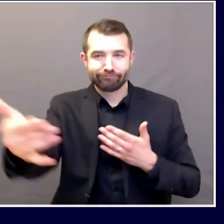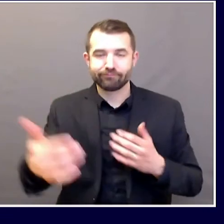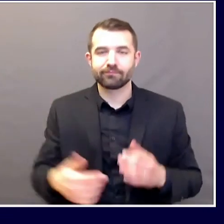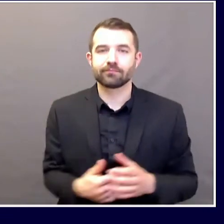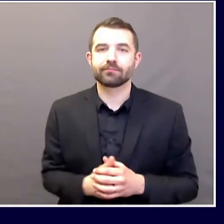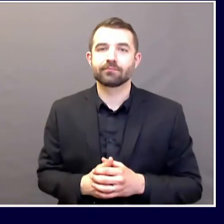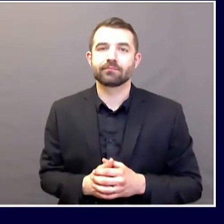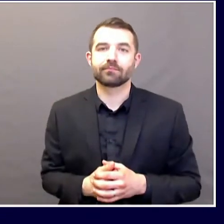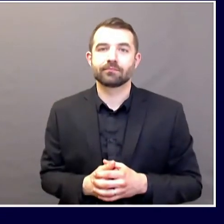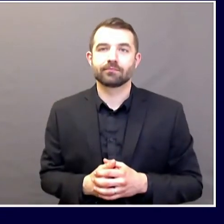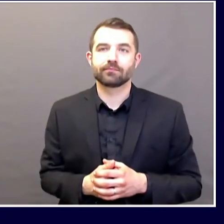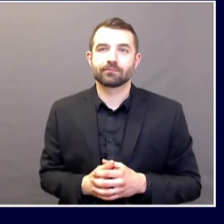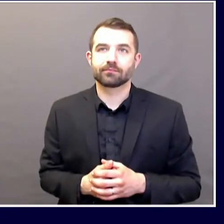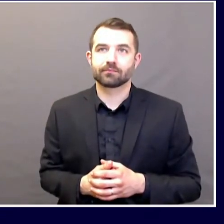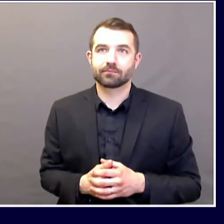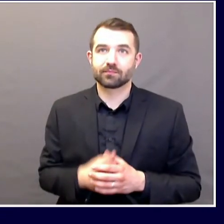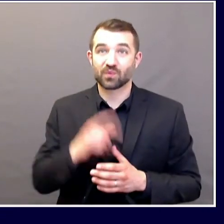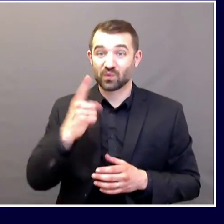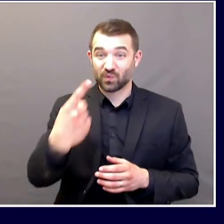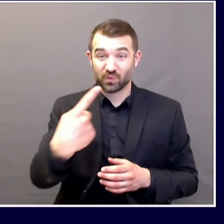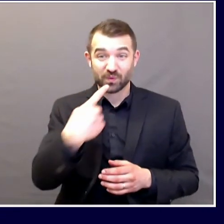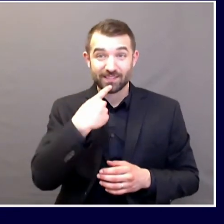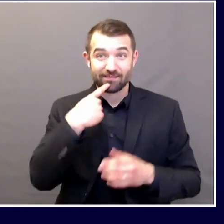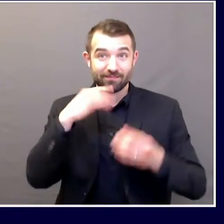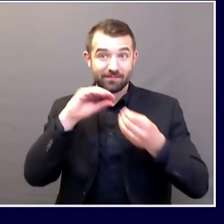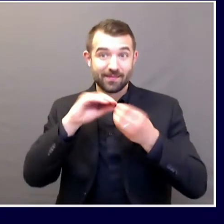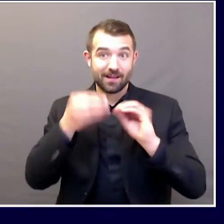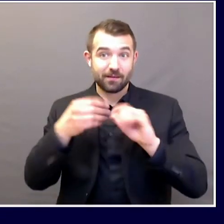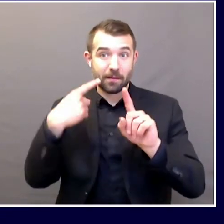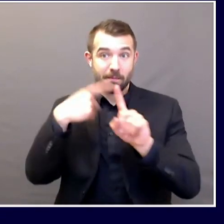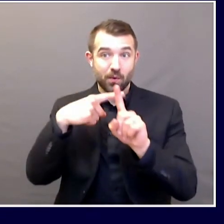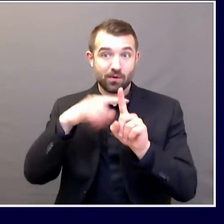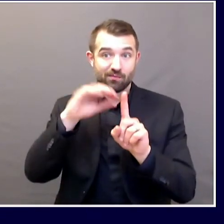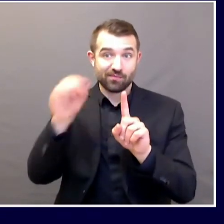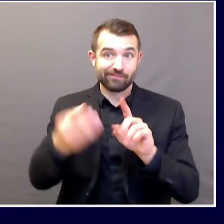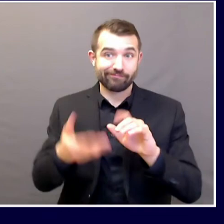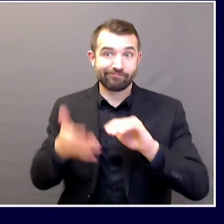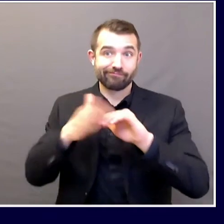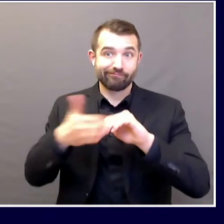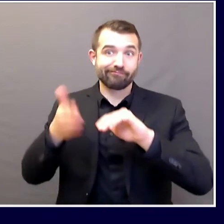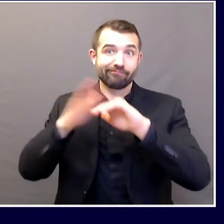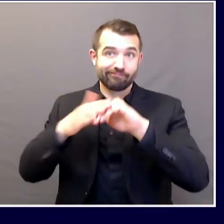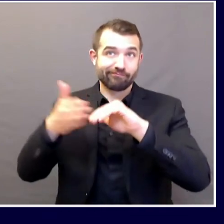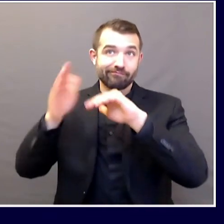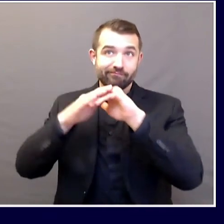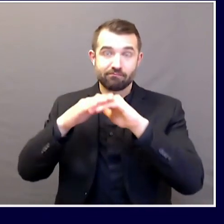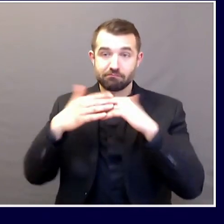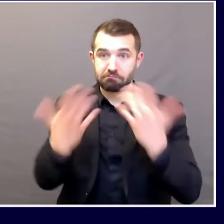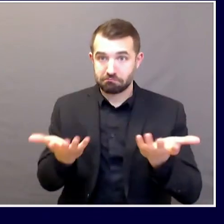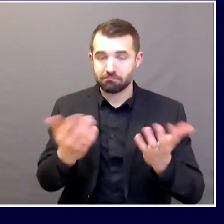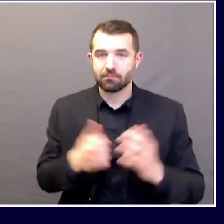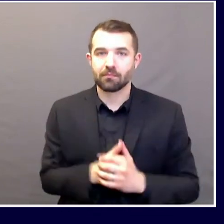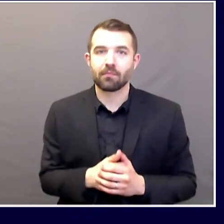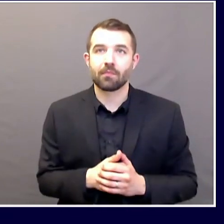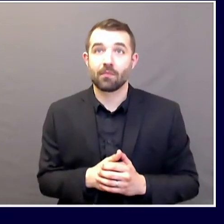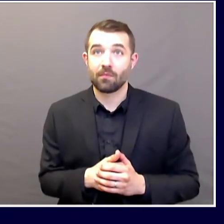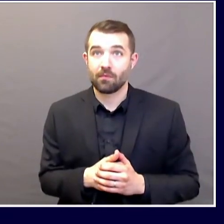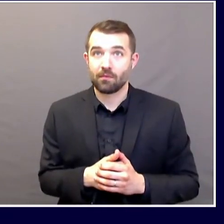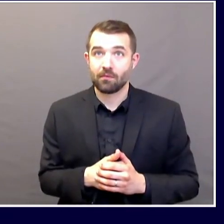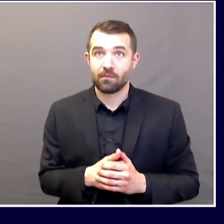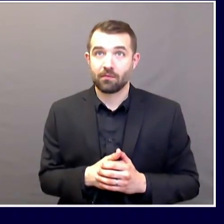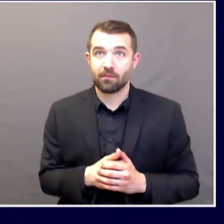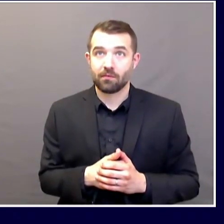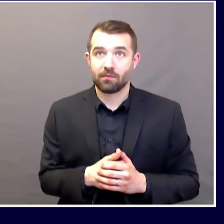positivity rates creeping up, daily cases. Do you draw any parallels, or can you draw any parallels from the last year when you saw similar